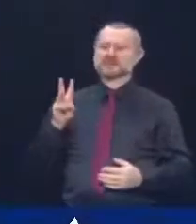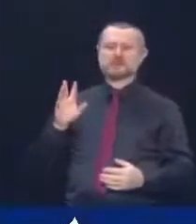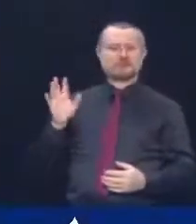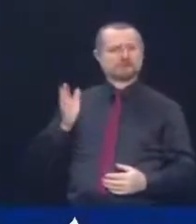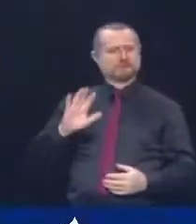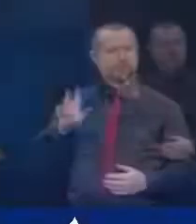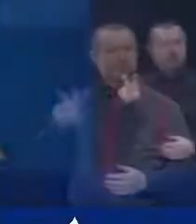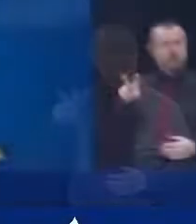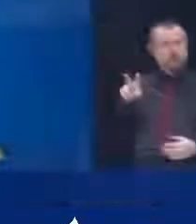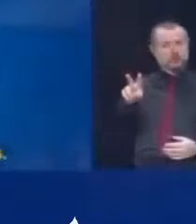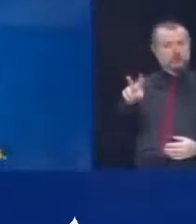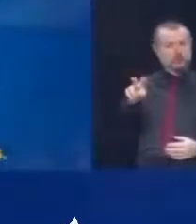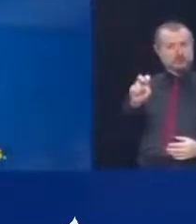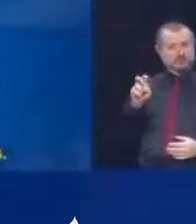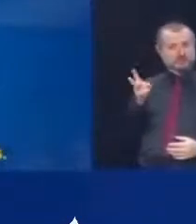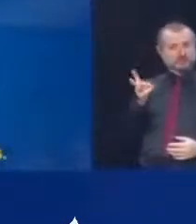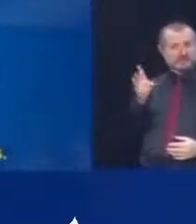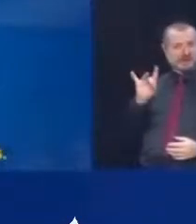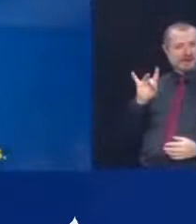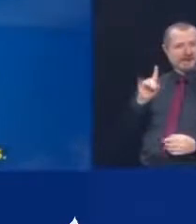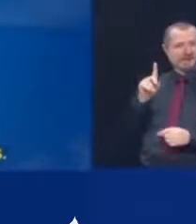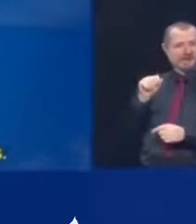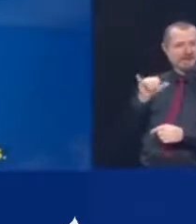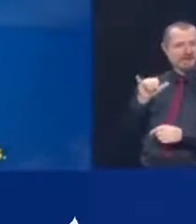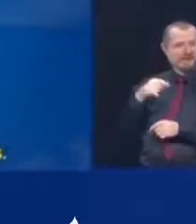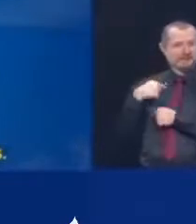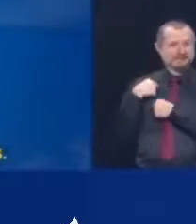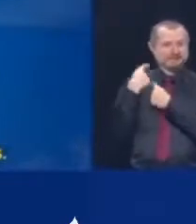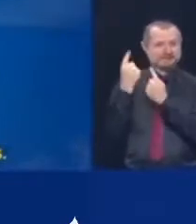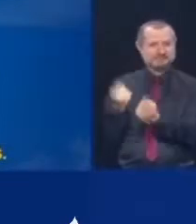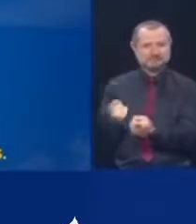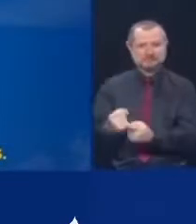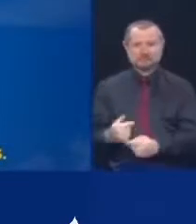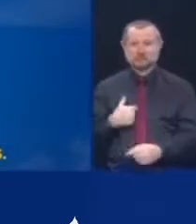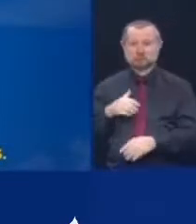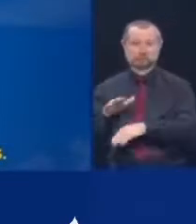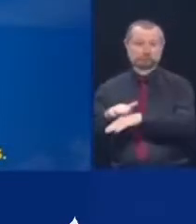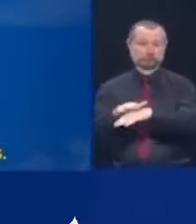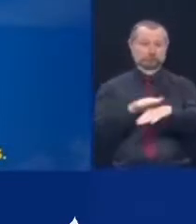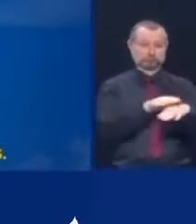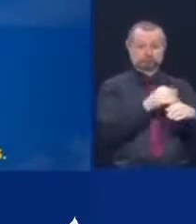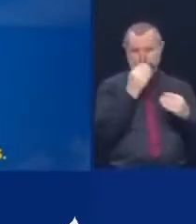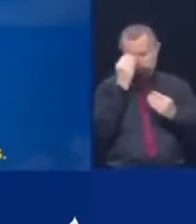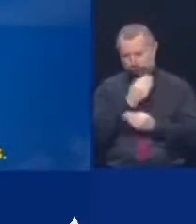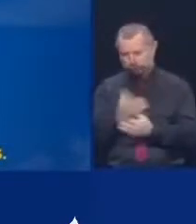268. A little bit of a reality check today, if we can,